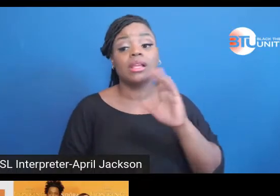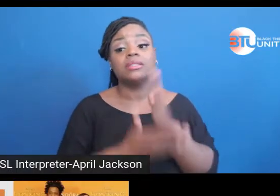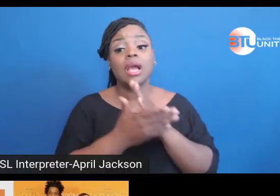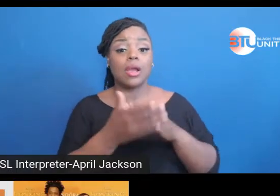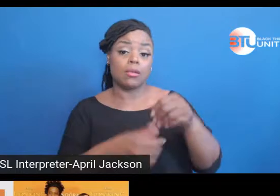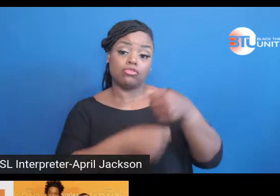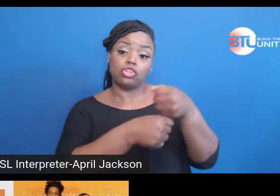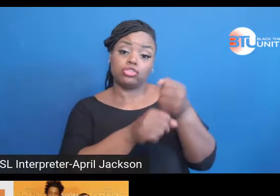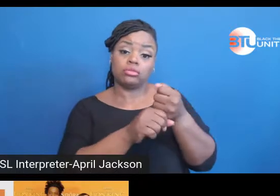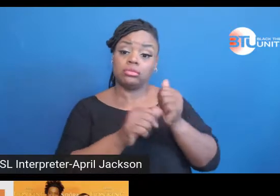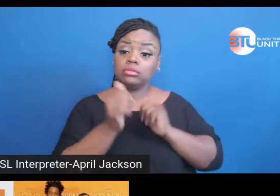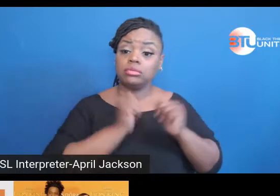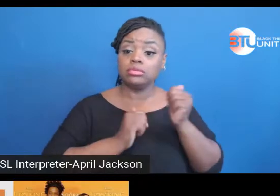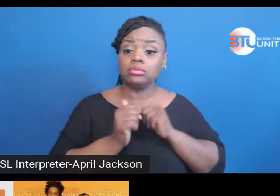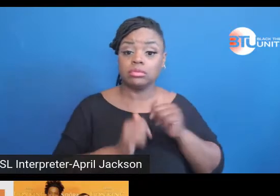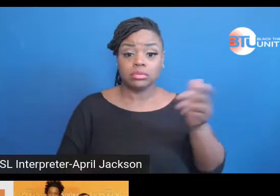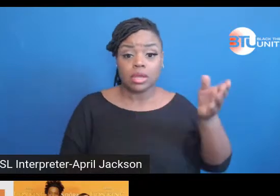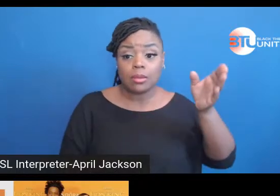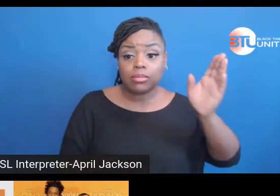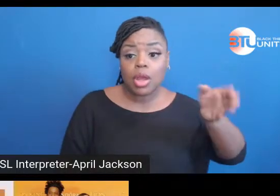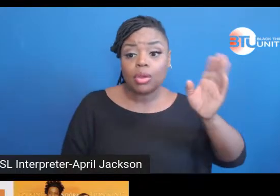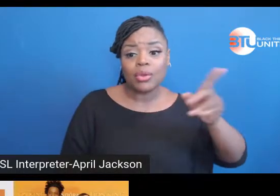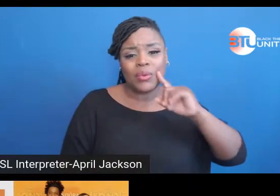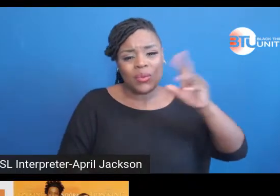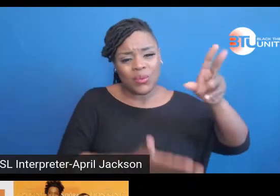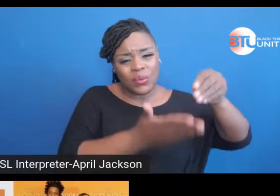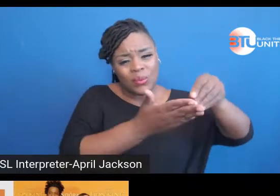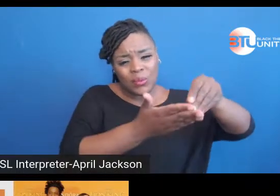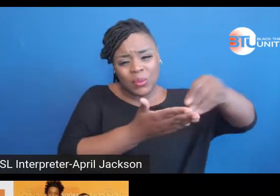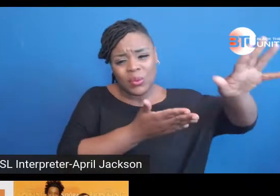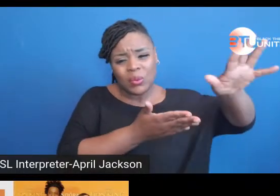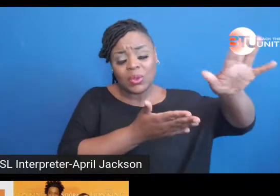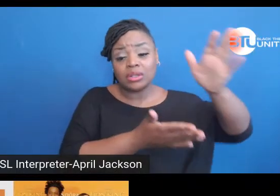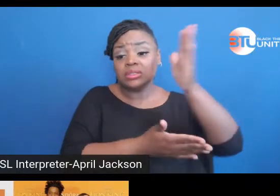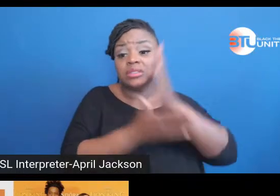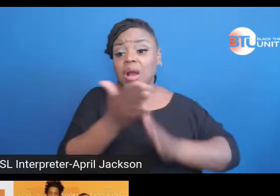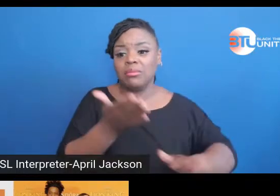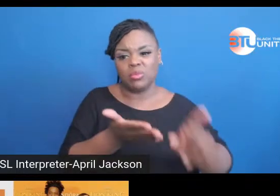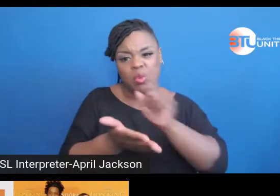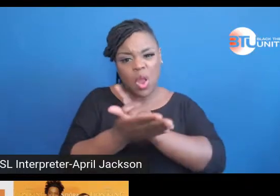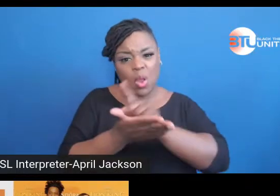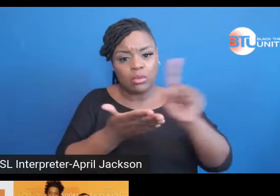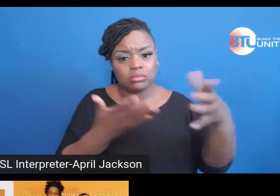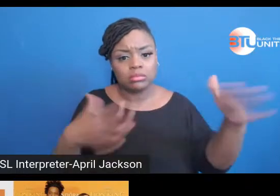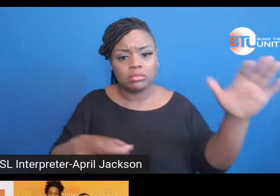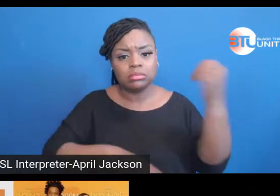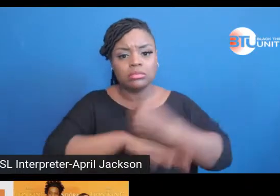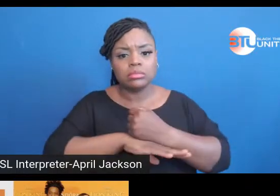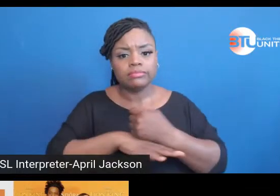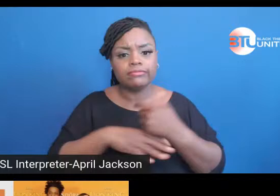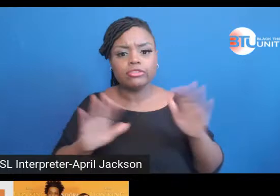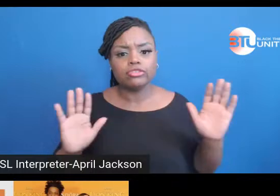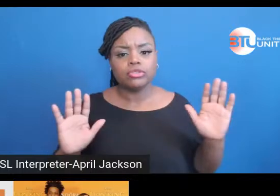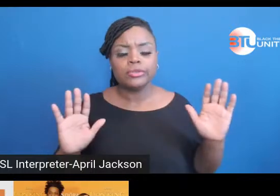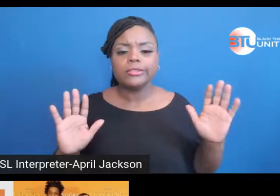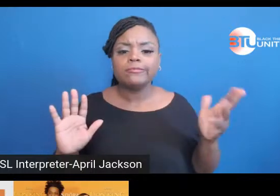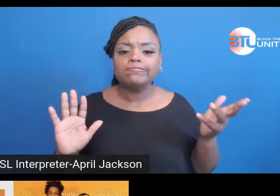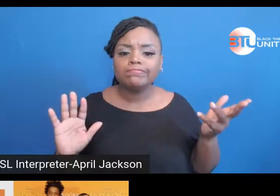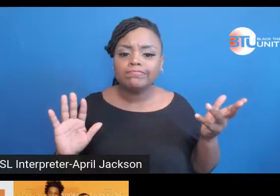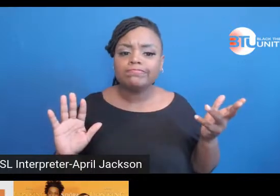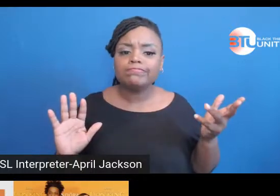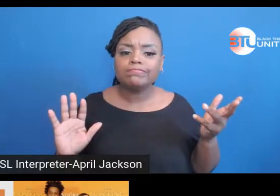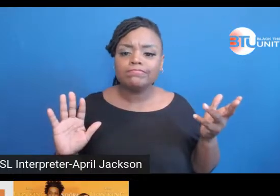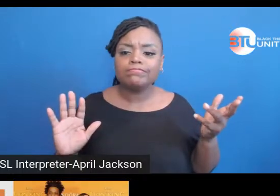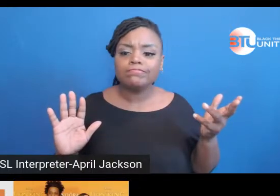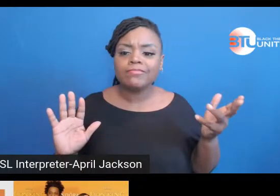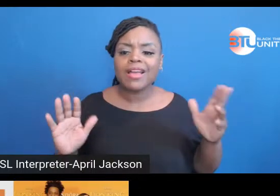on. Some of them may close within a week. And there are rules